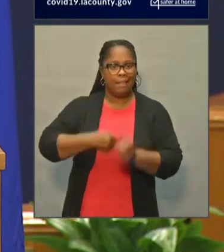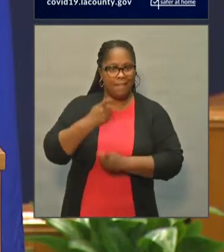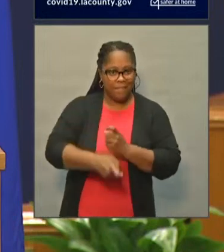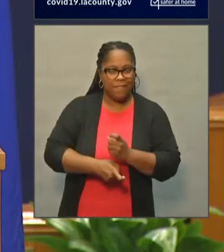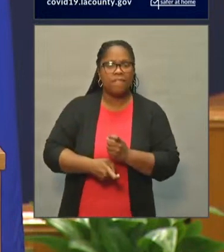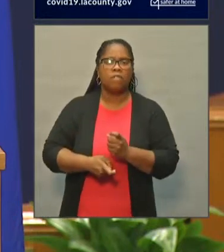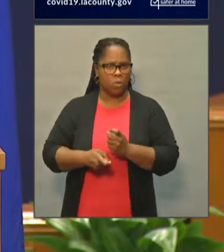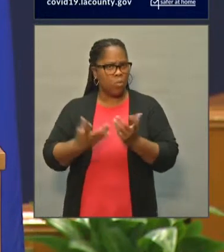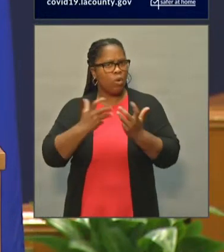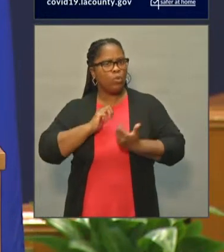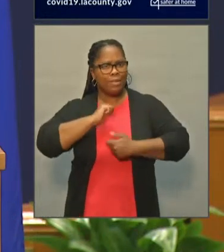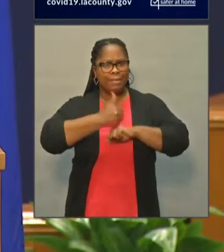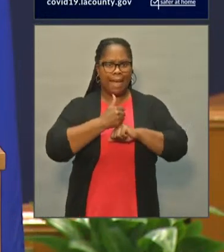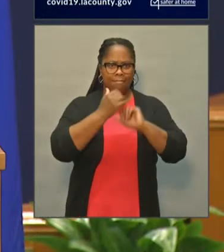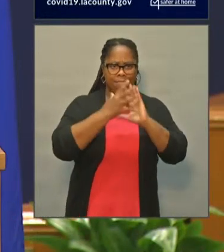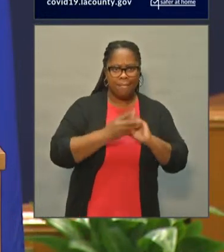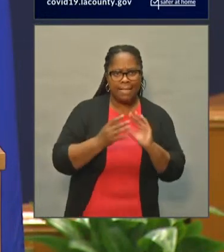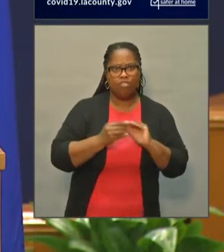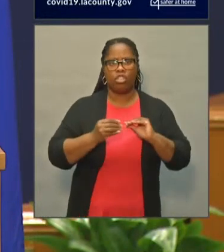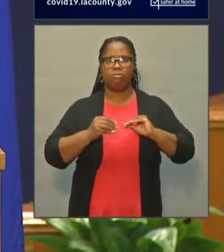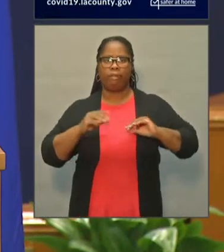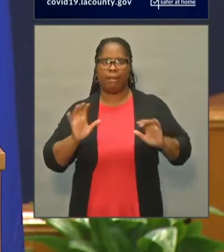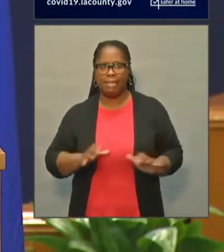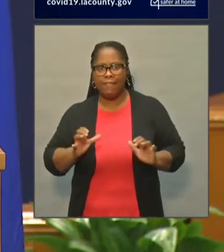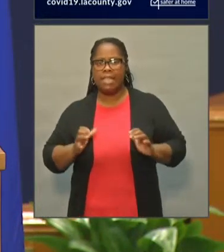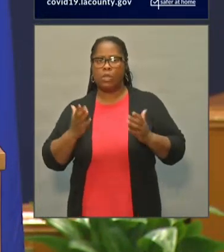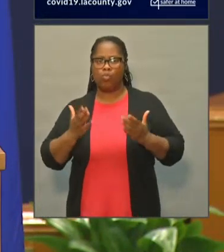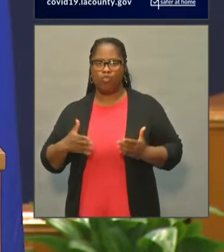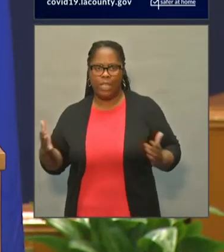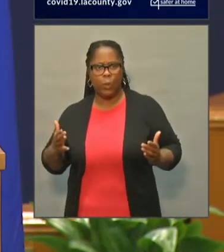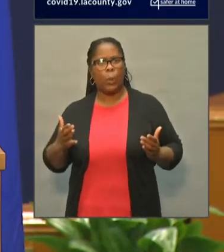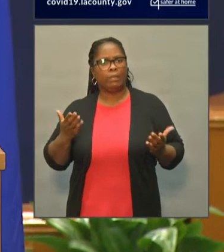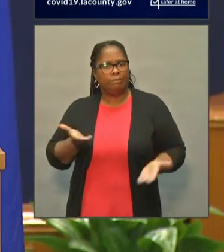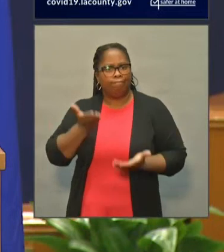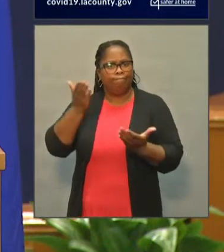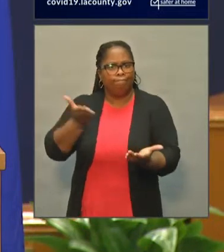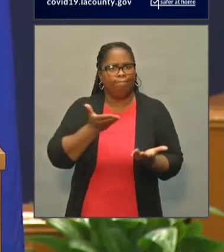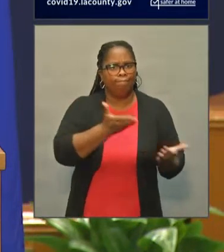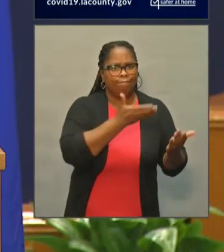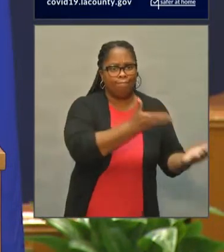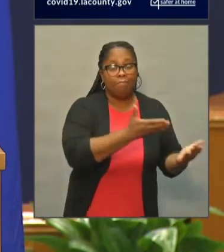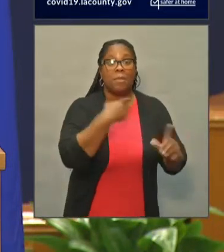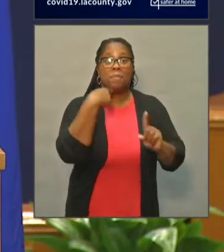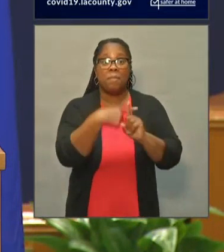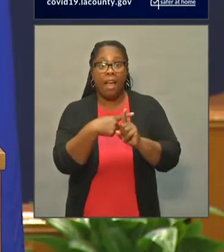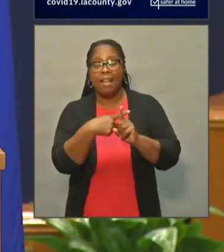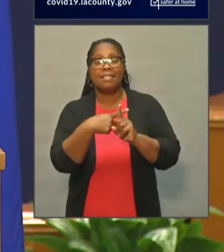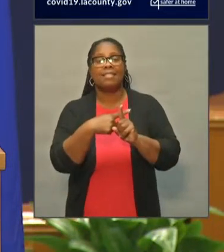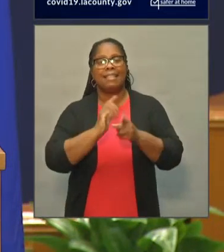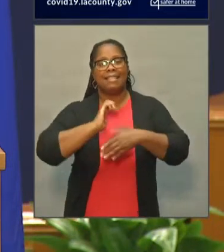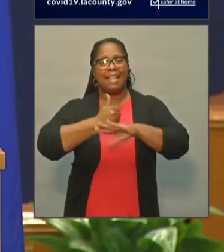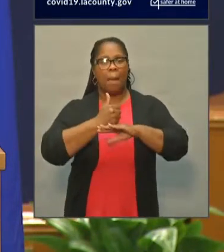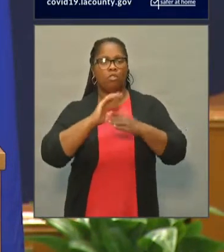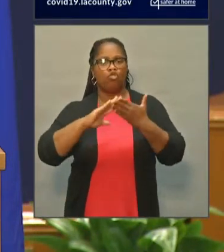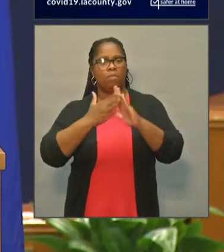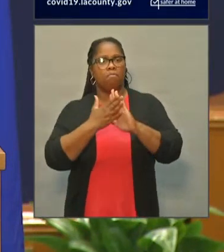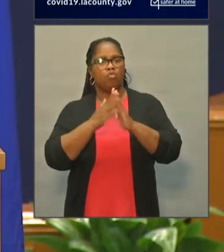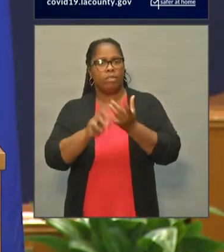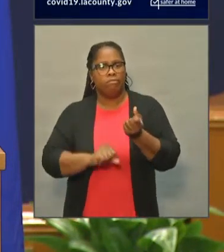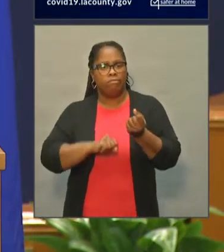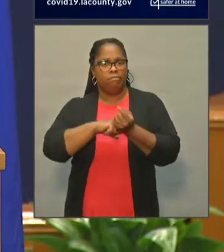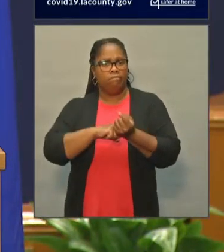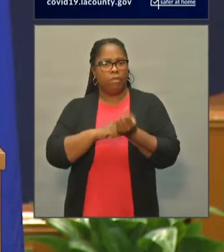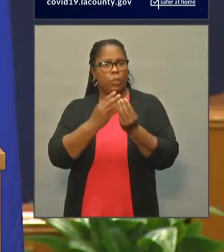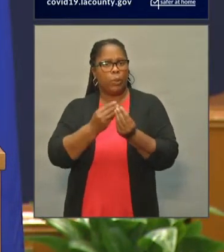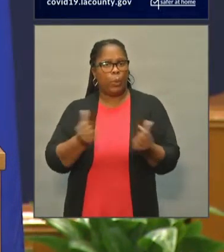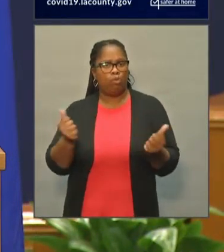activities, and resources. And most importantly, developing community-driven solutions that can close the gap in the